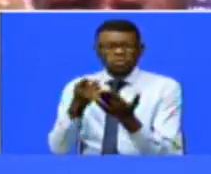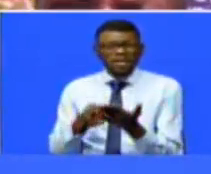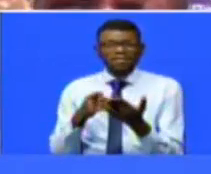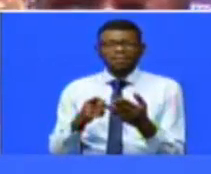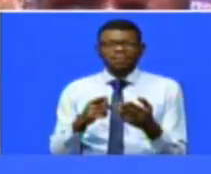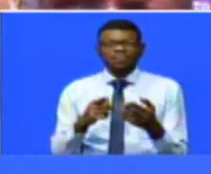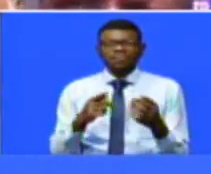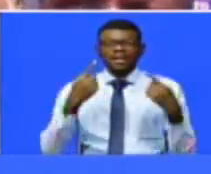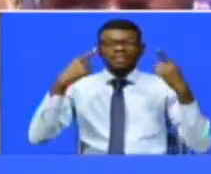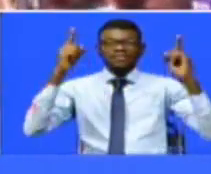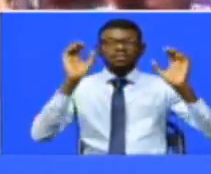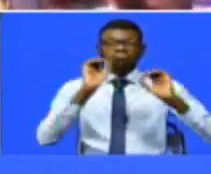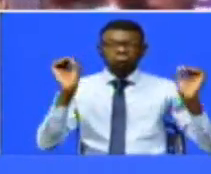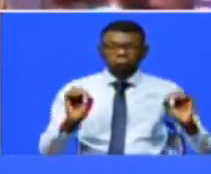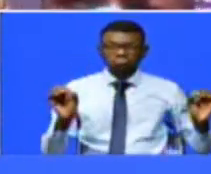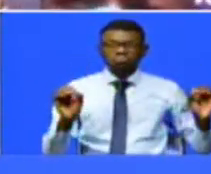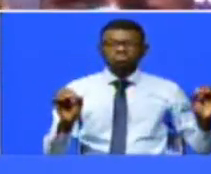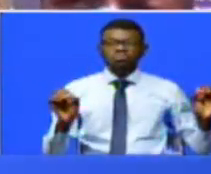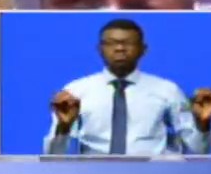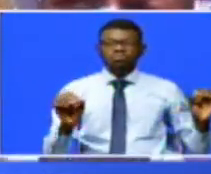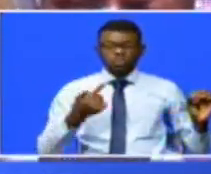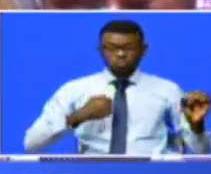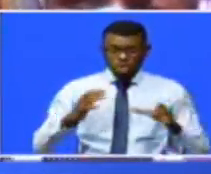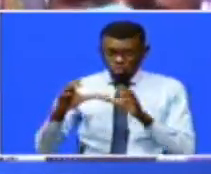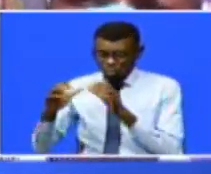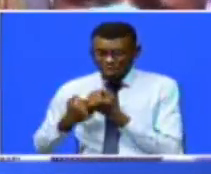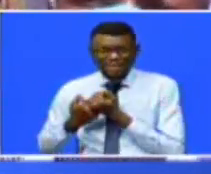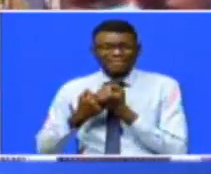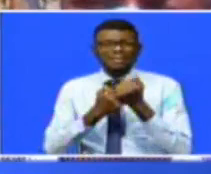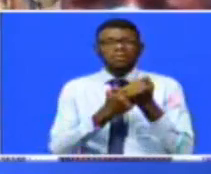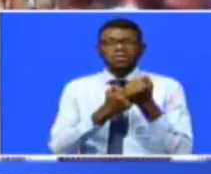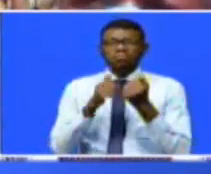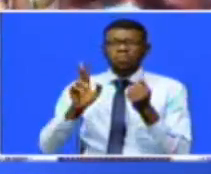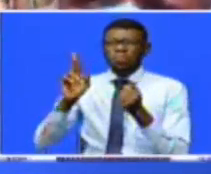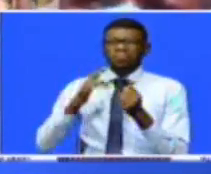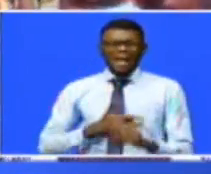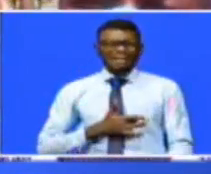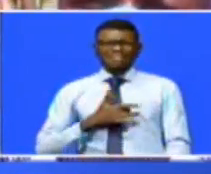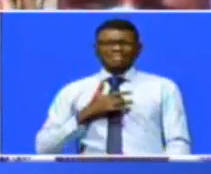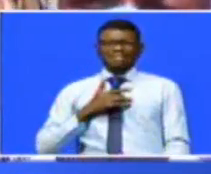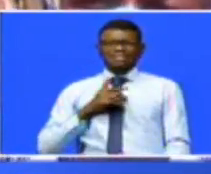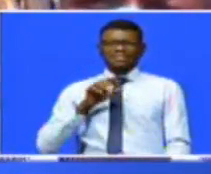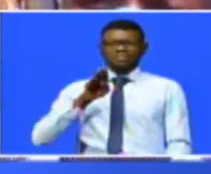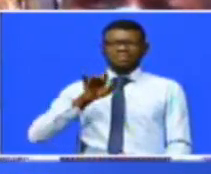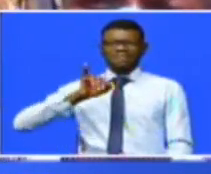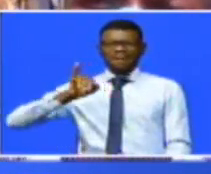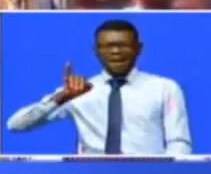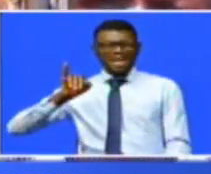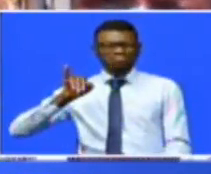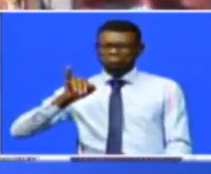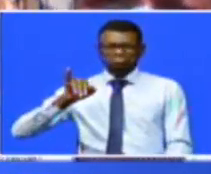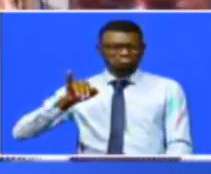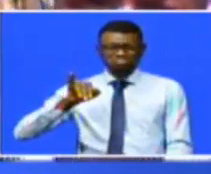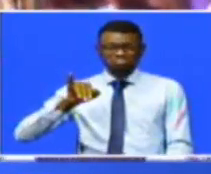then those of us who support His Excellency, we shall know there's no need for BBI. Because to us, the reason why we are